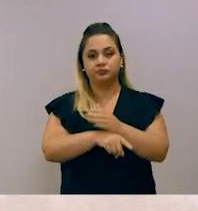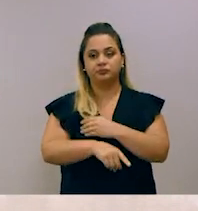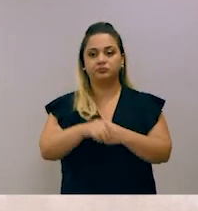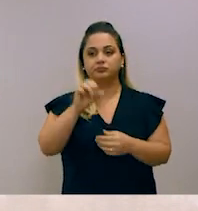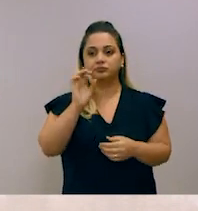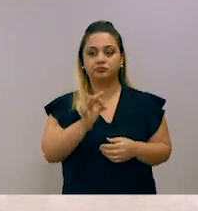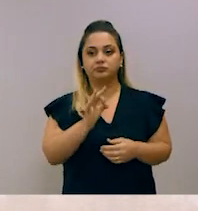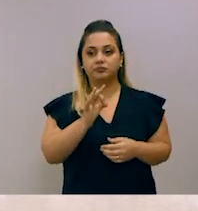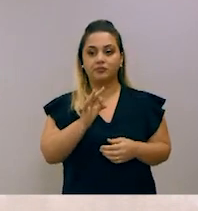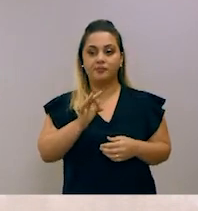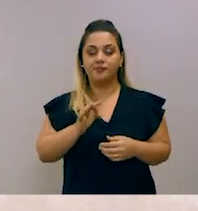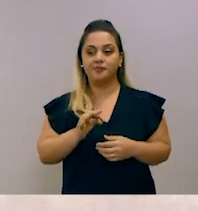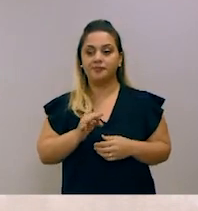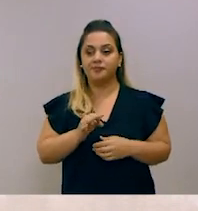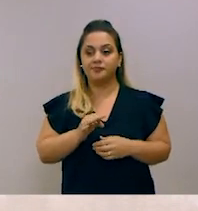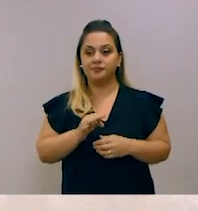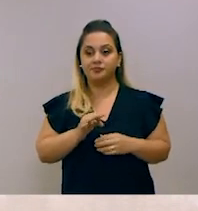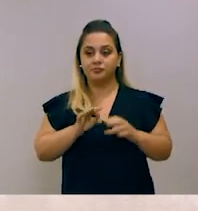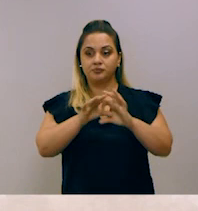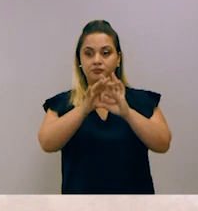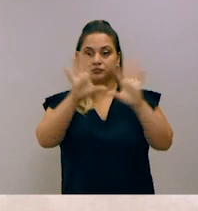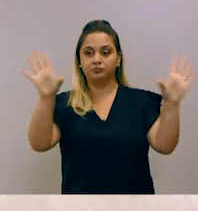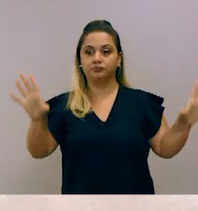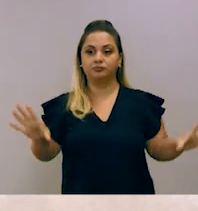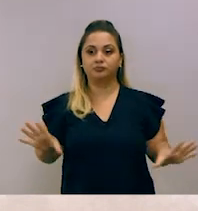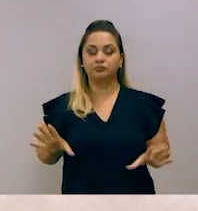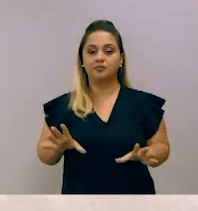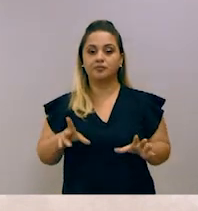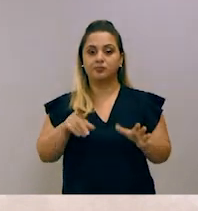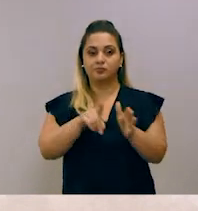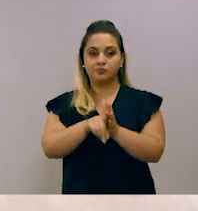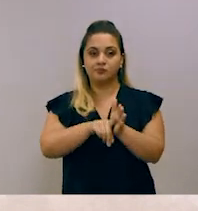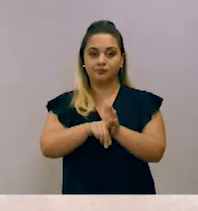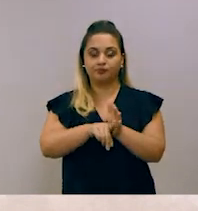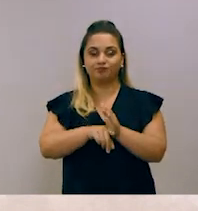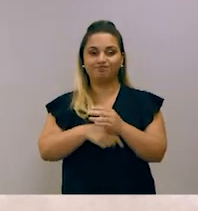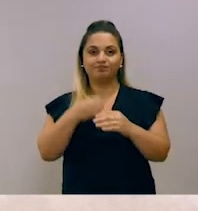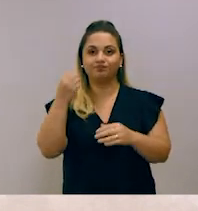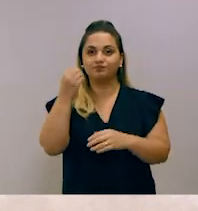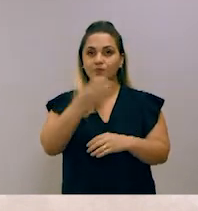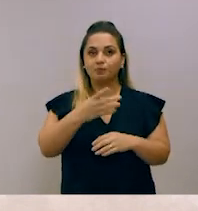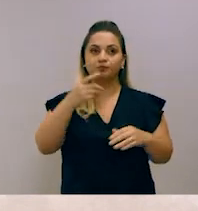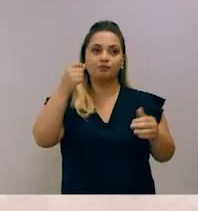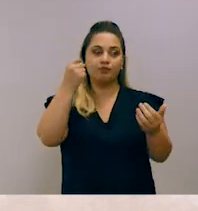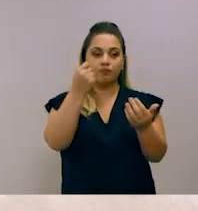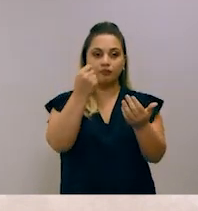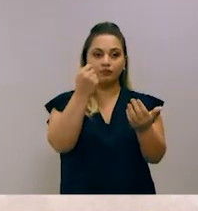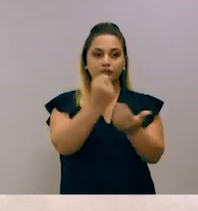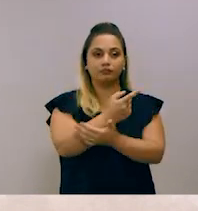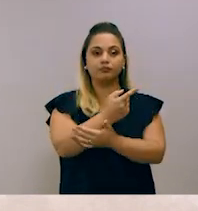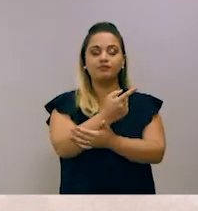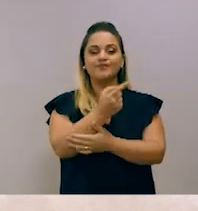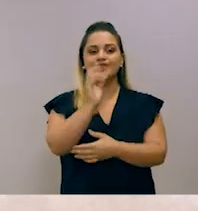of the times the medication that was consulted. And of course, it works really well for recurrent